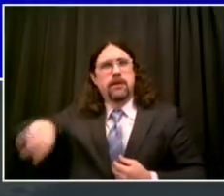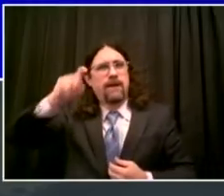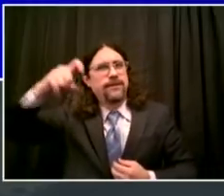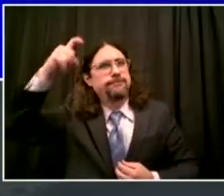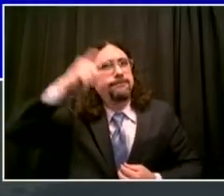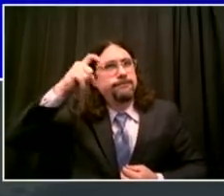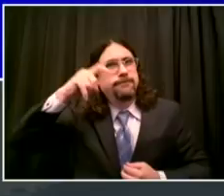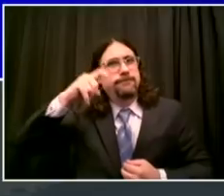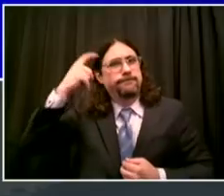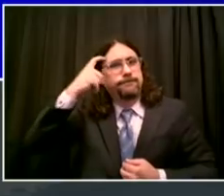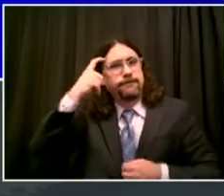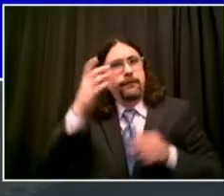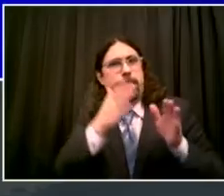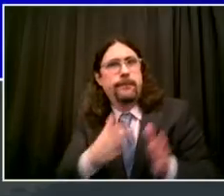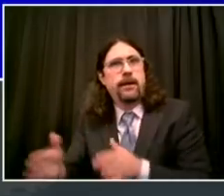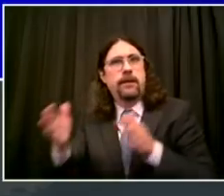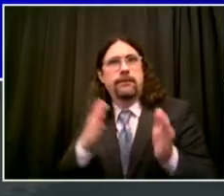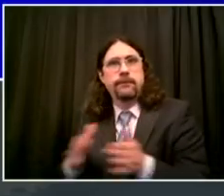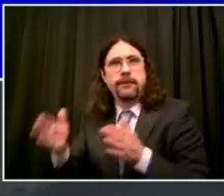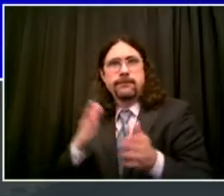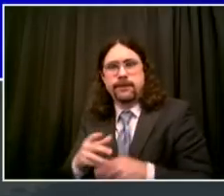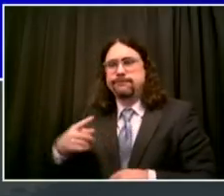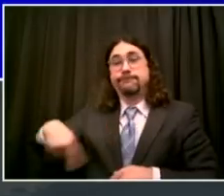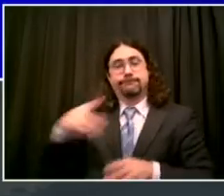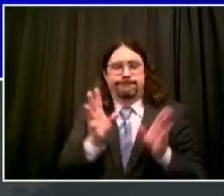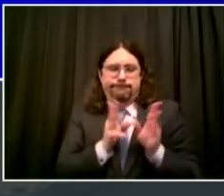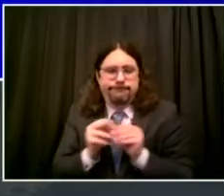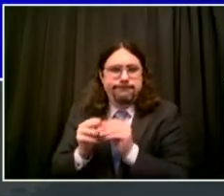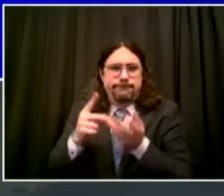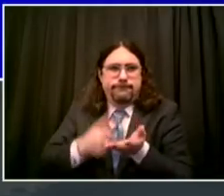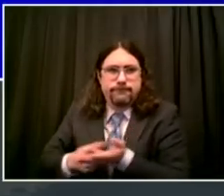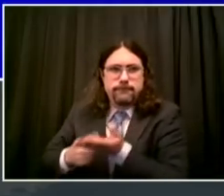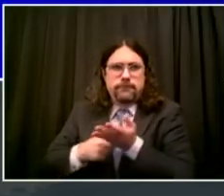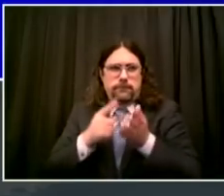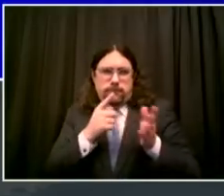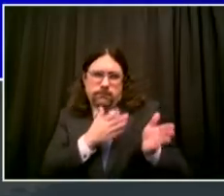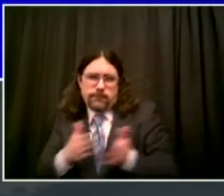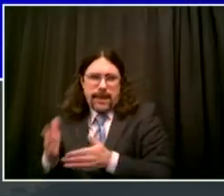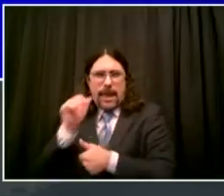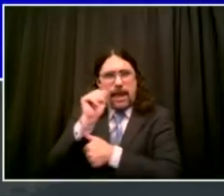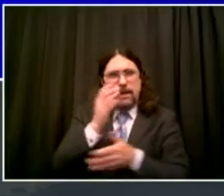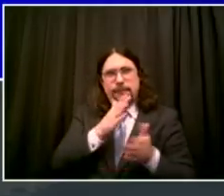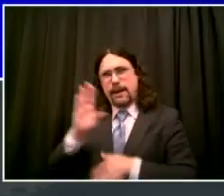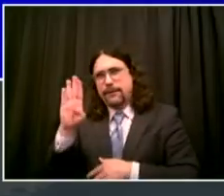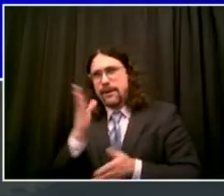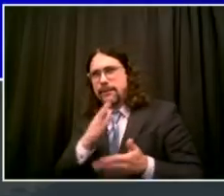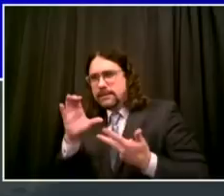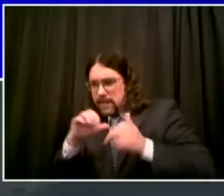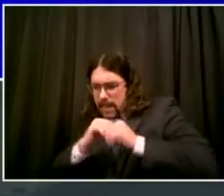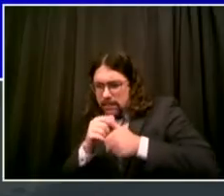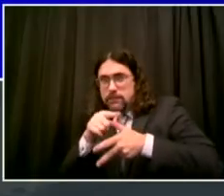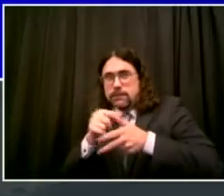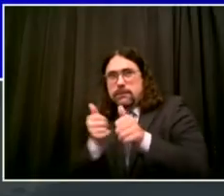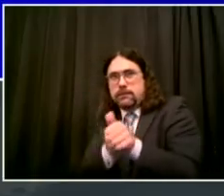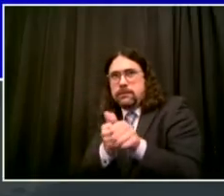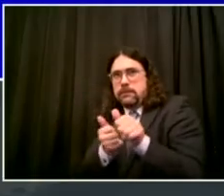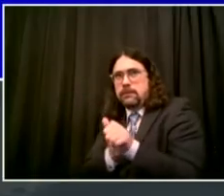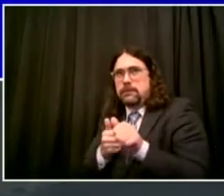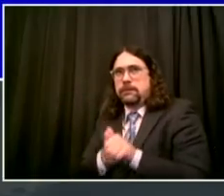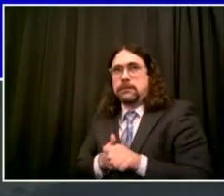led again by the indicators, by the thresholds telling us if it's that time. So let's go over today's